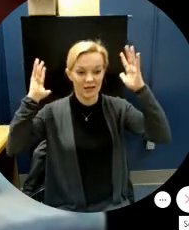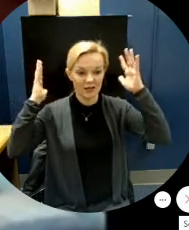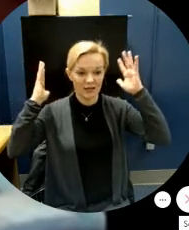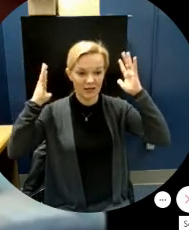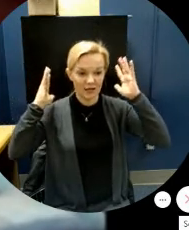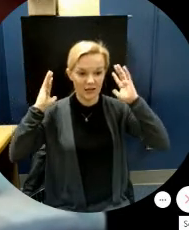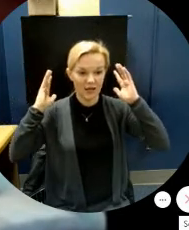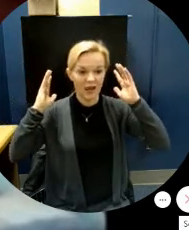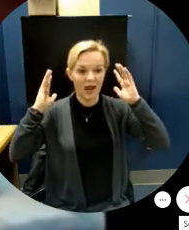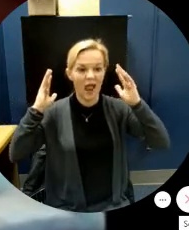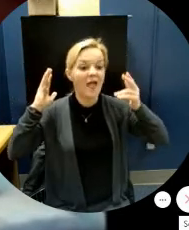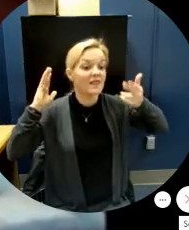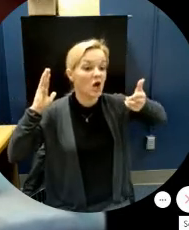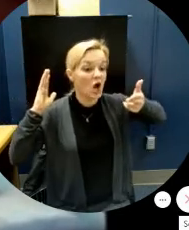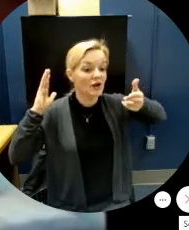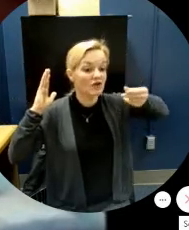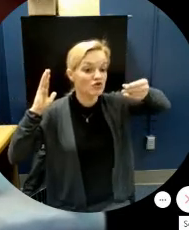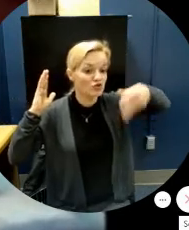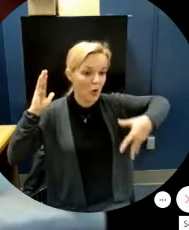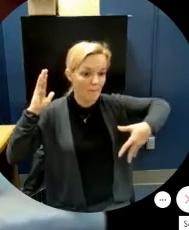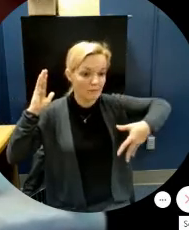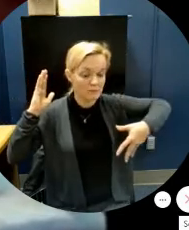then dropped the gun from his hand.